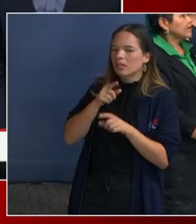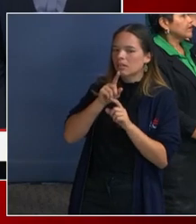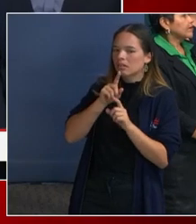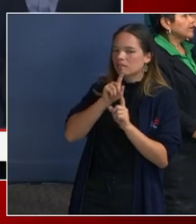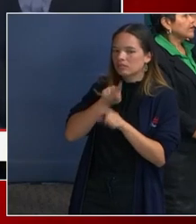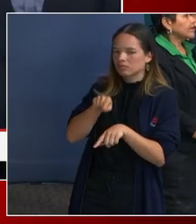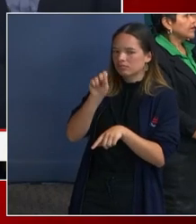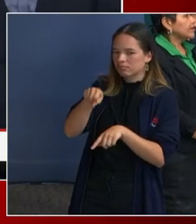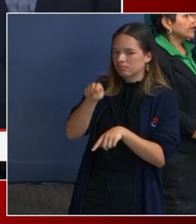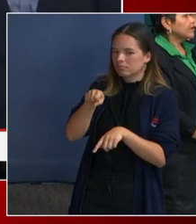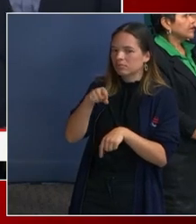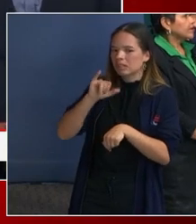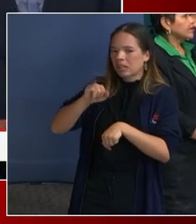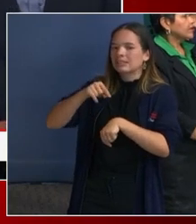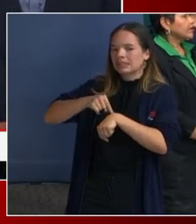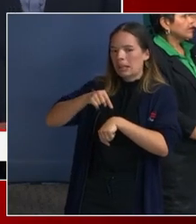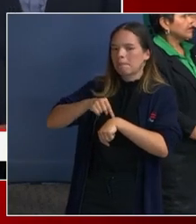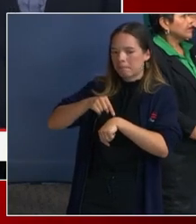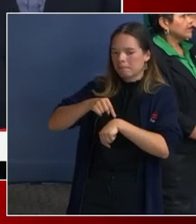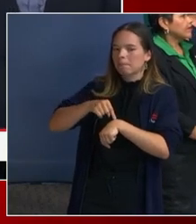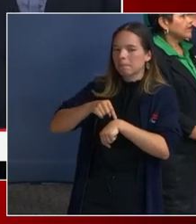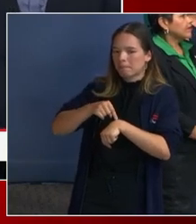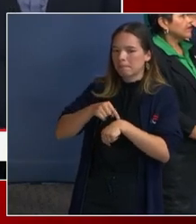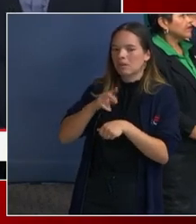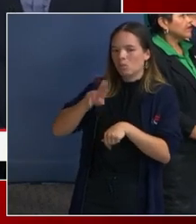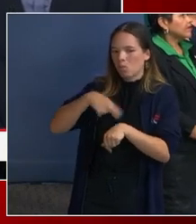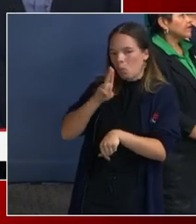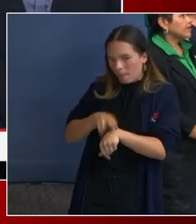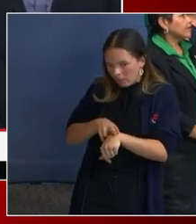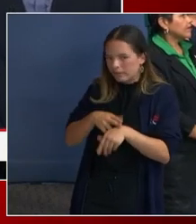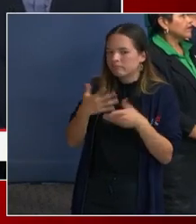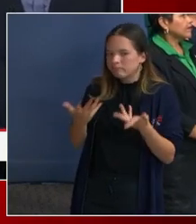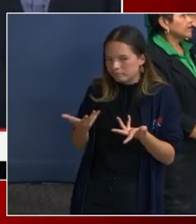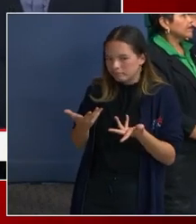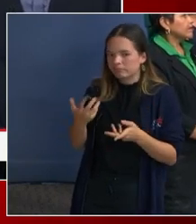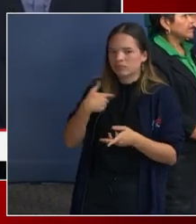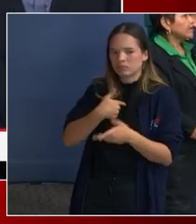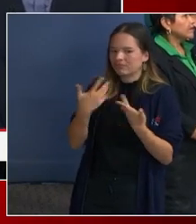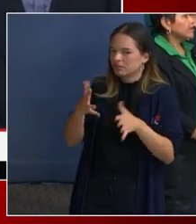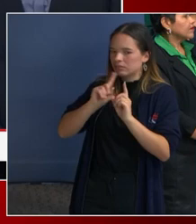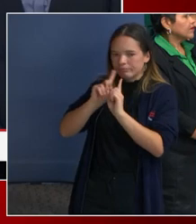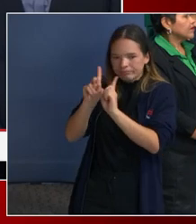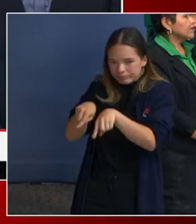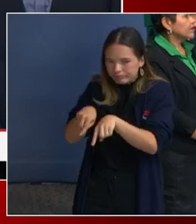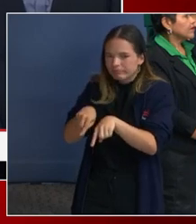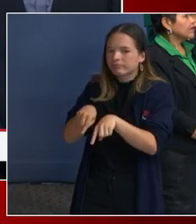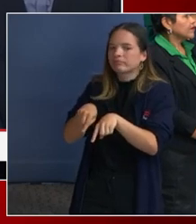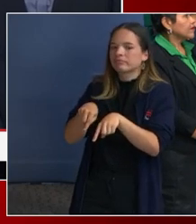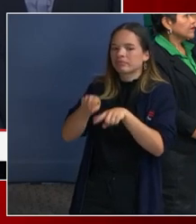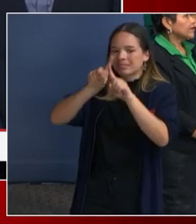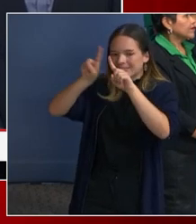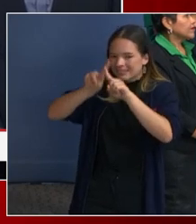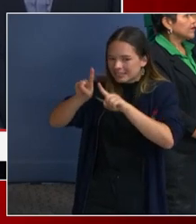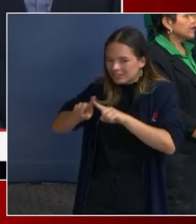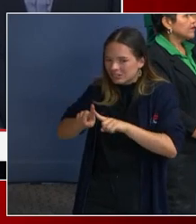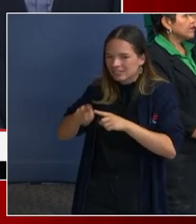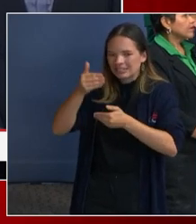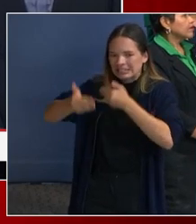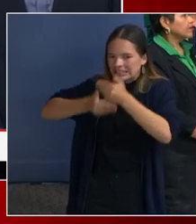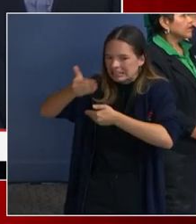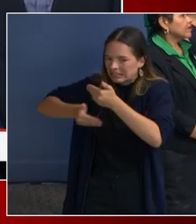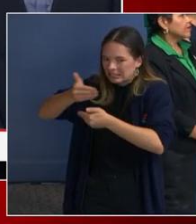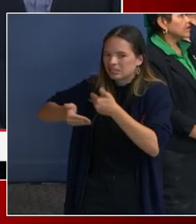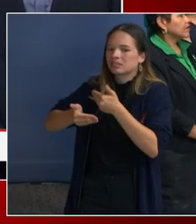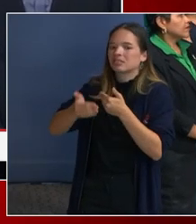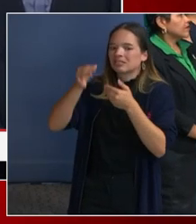time, where we have responded in a lot of different stages, not knowing the